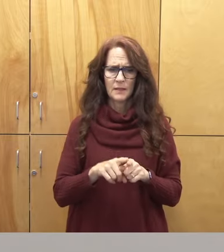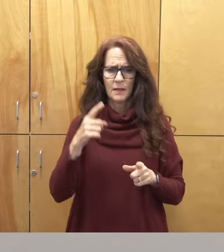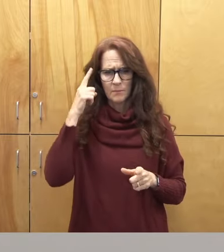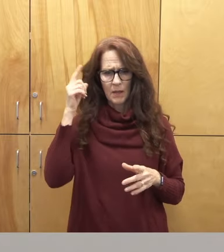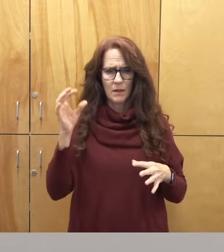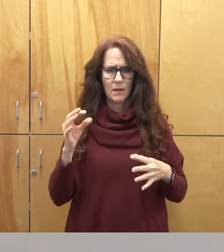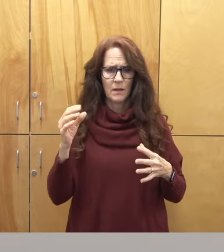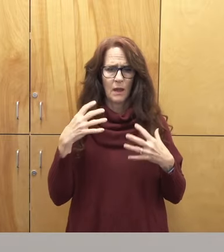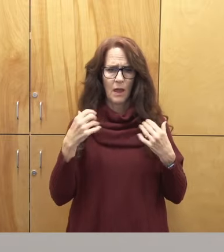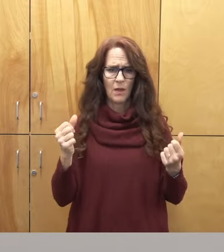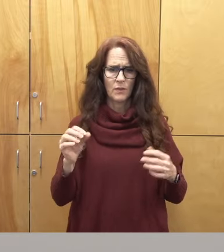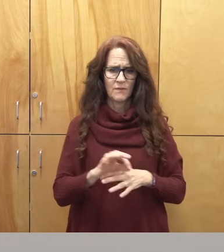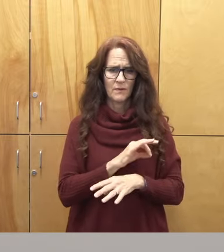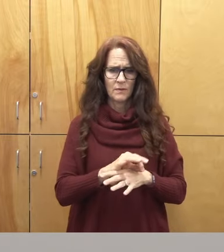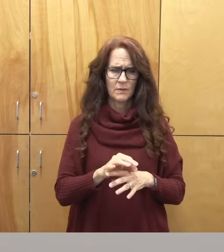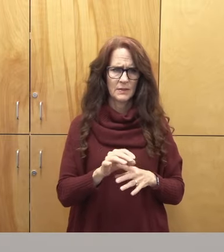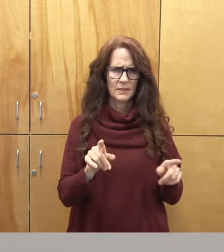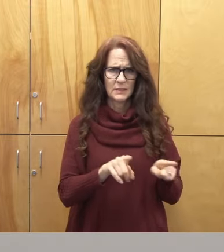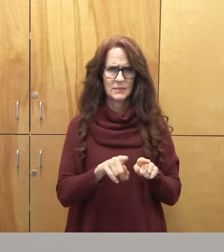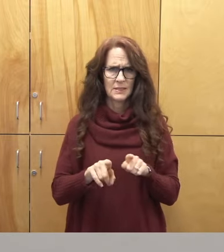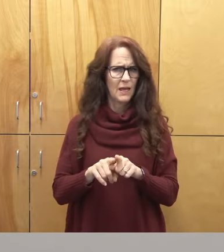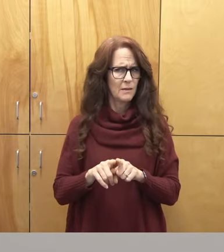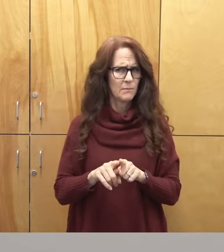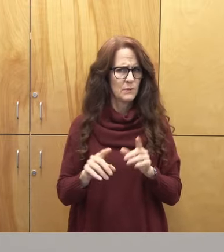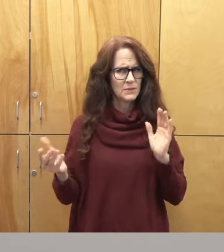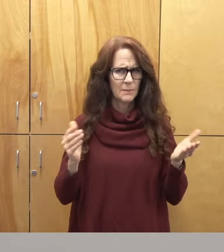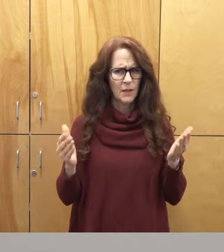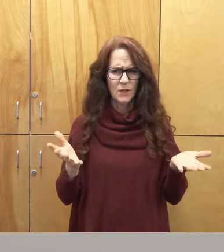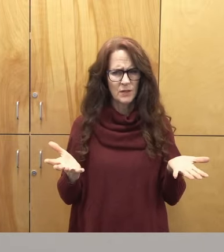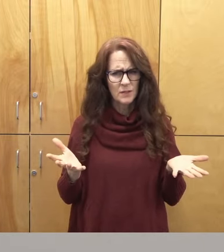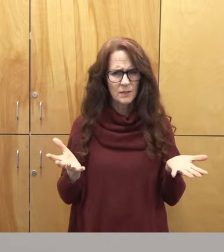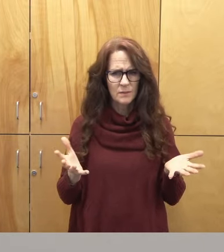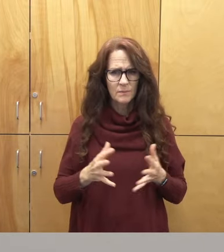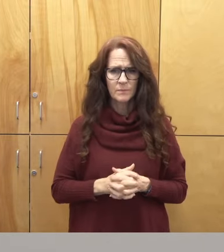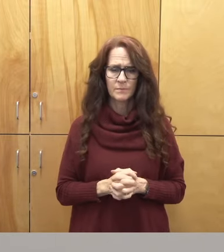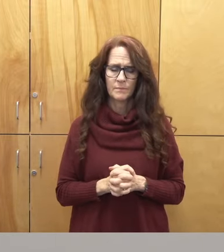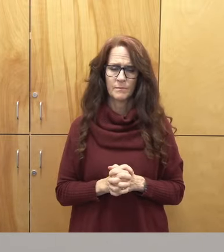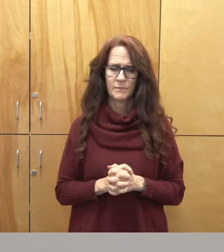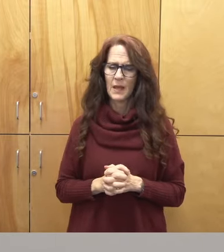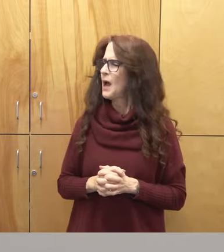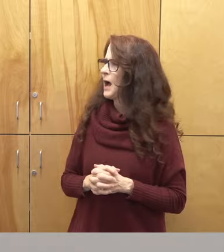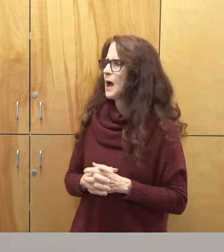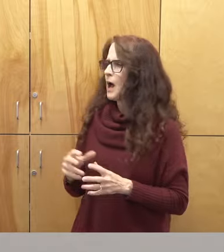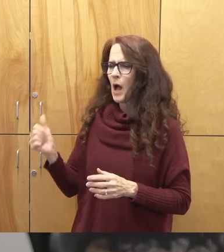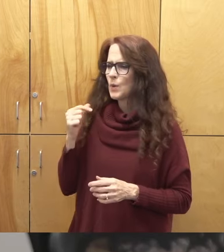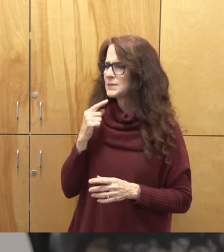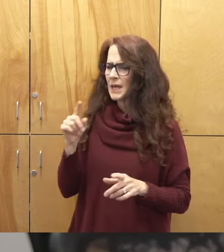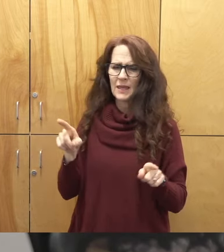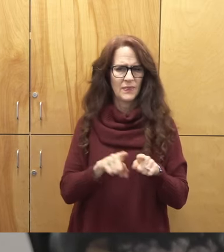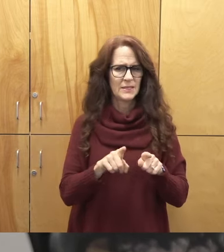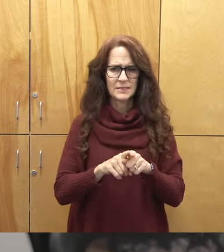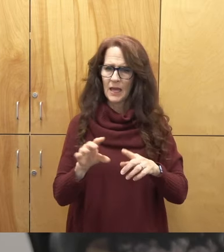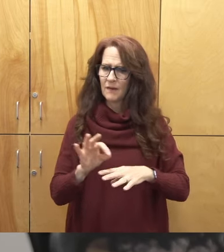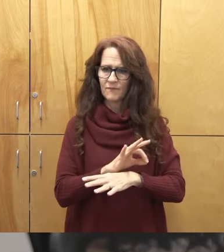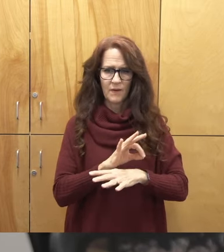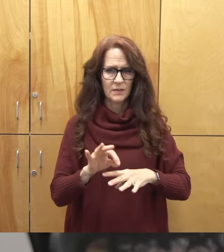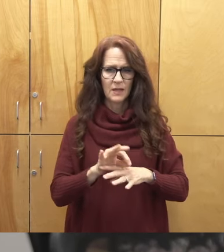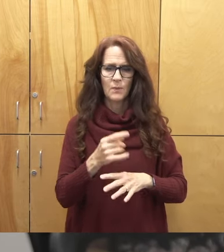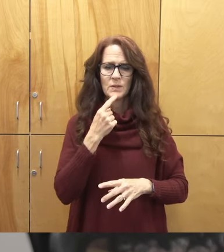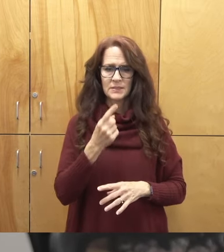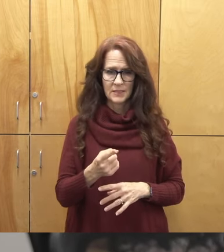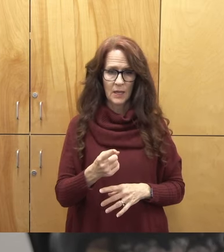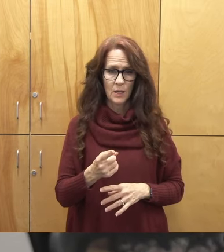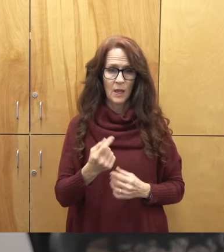functions, right? Not the same, but similar, additive. I wouldn't say that they're same functions as much right. As I would say